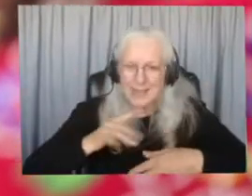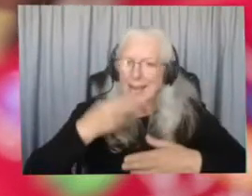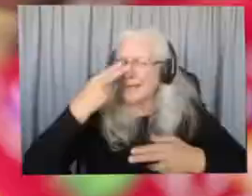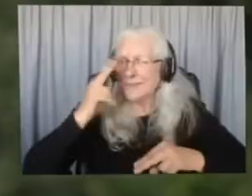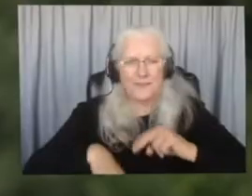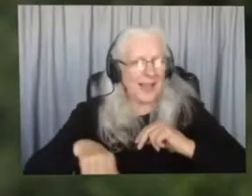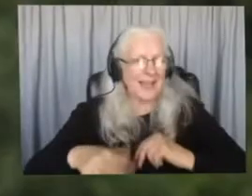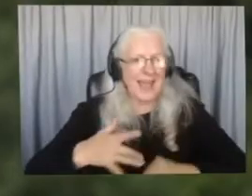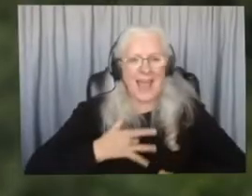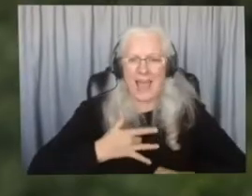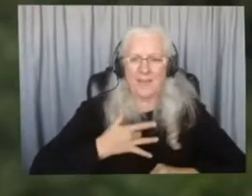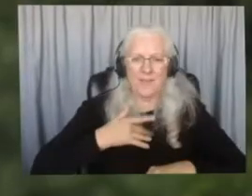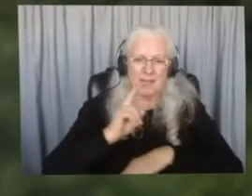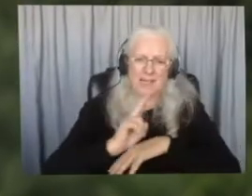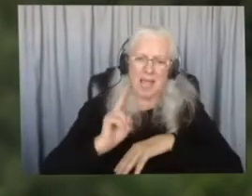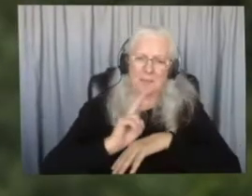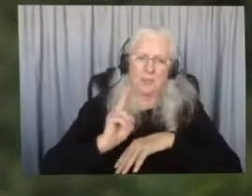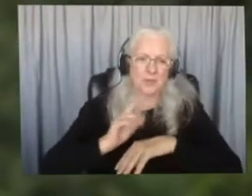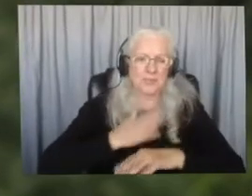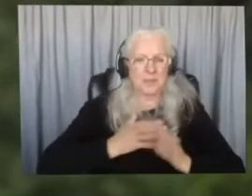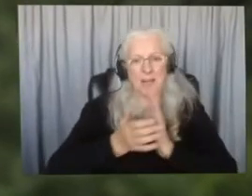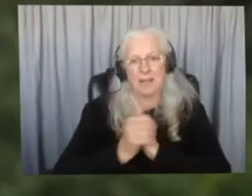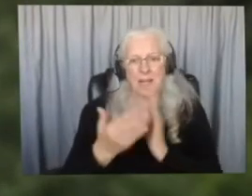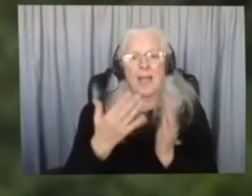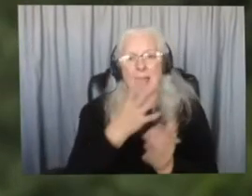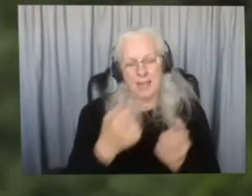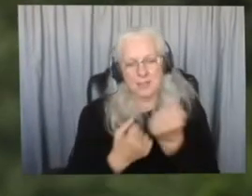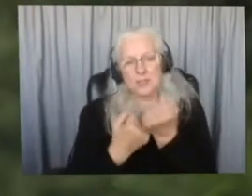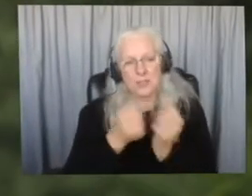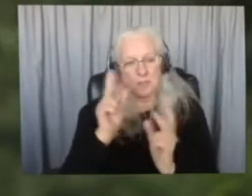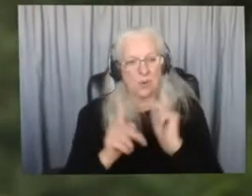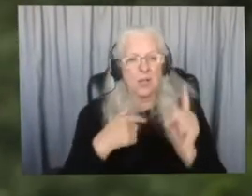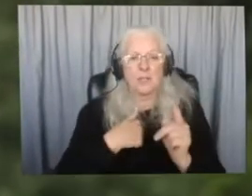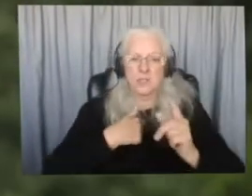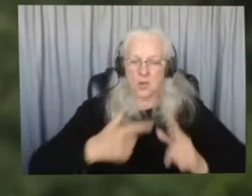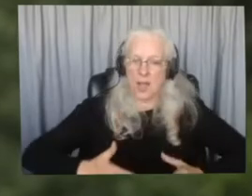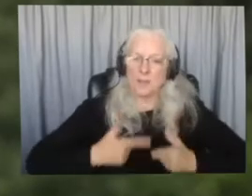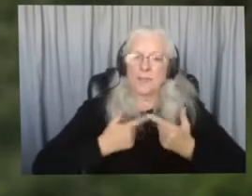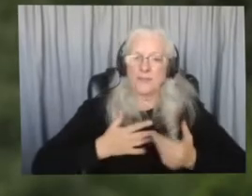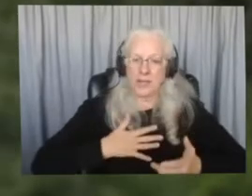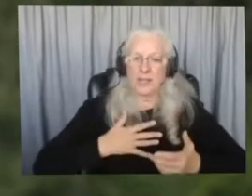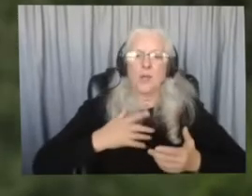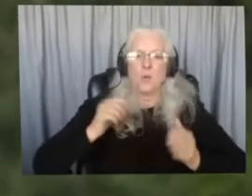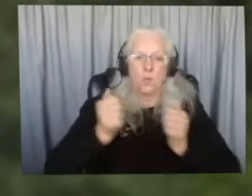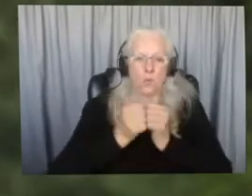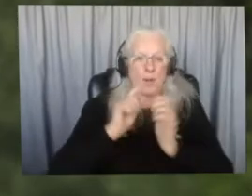in a good way, and I'm supporting people. So I'm living my life with purpose when I do that. And I'm really grateful that I can support